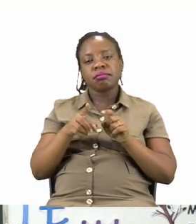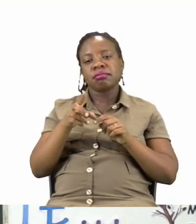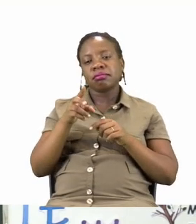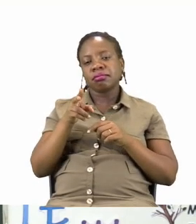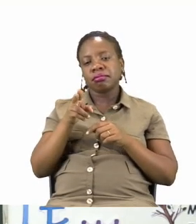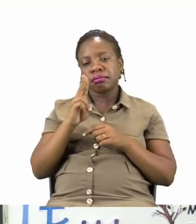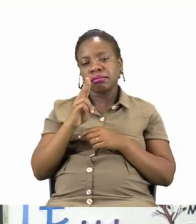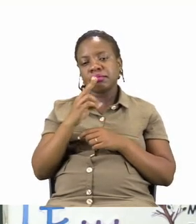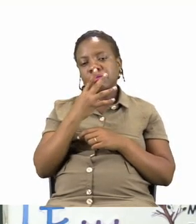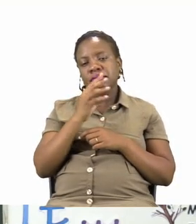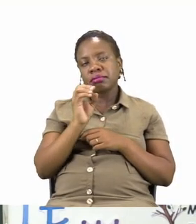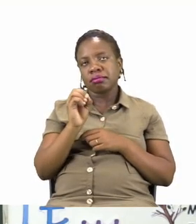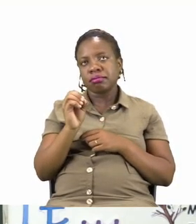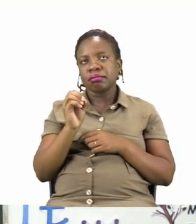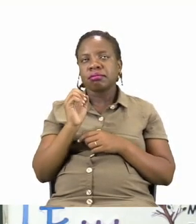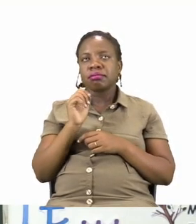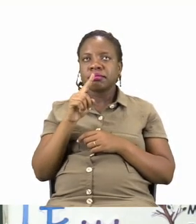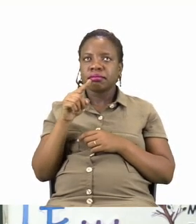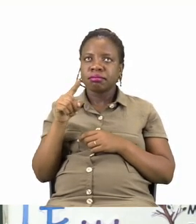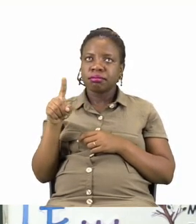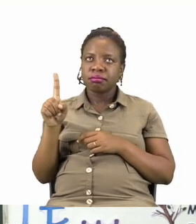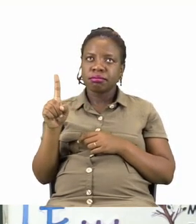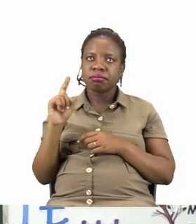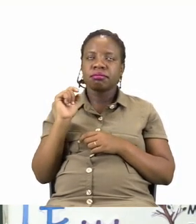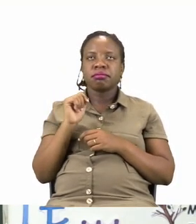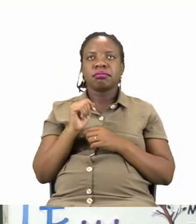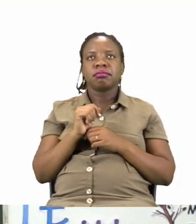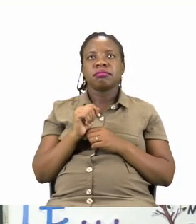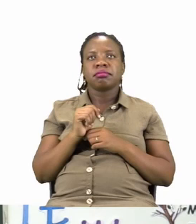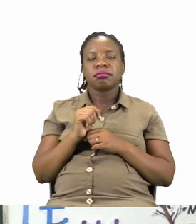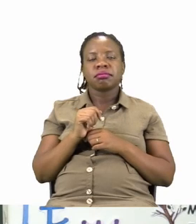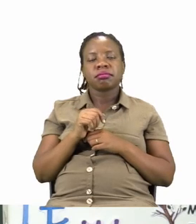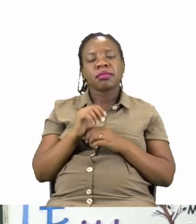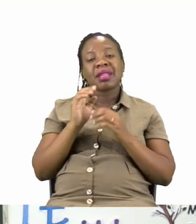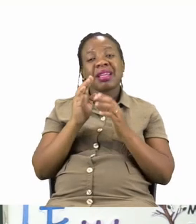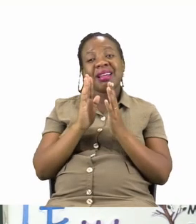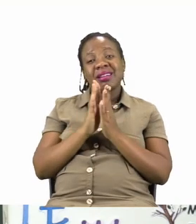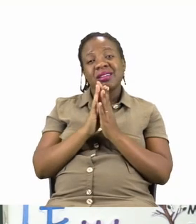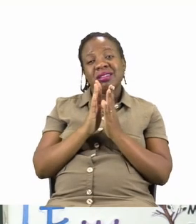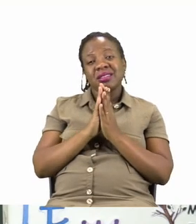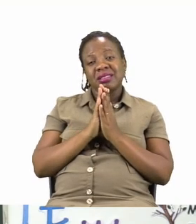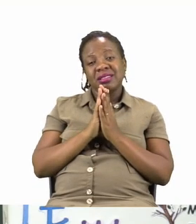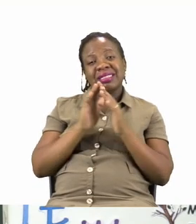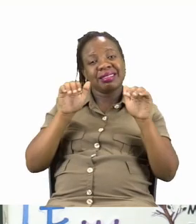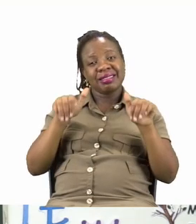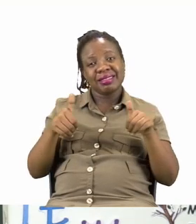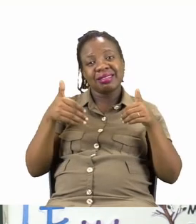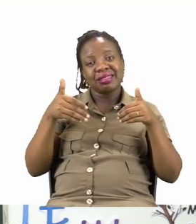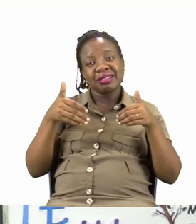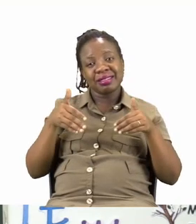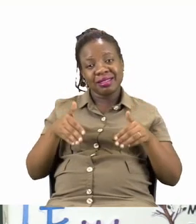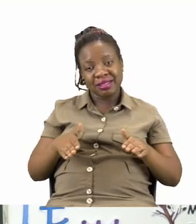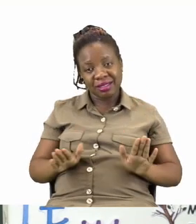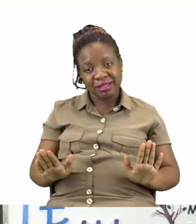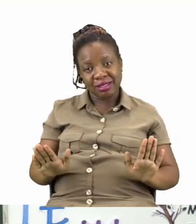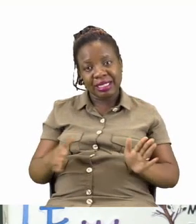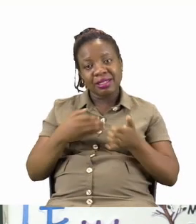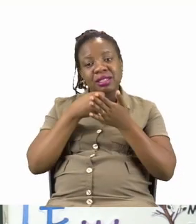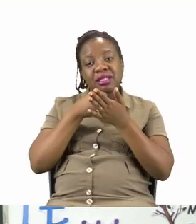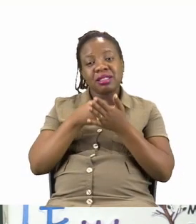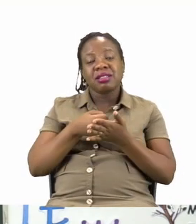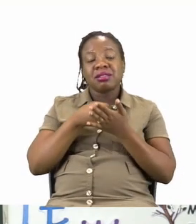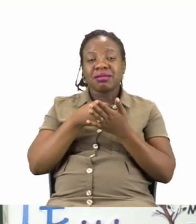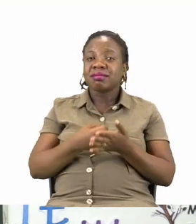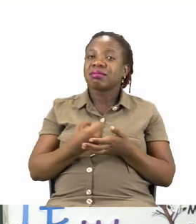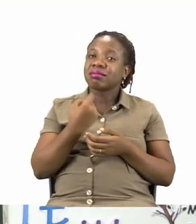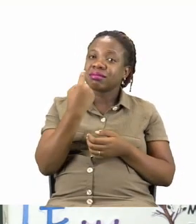All right. Now, boys and girls, I want you to try and do all the other multiplication sums on your own. Now,